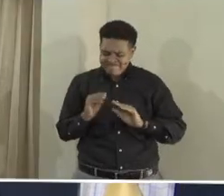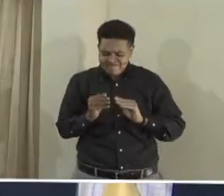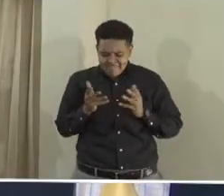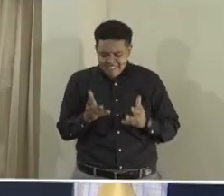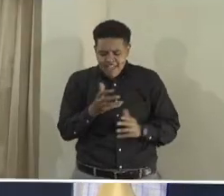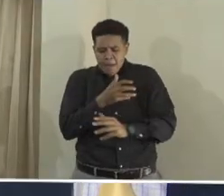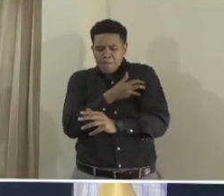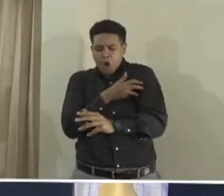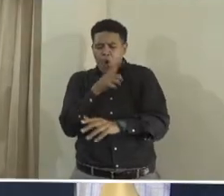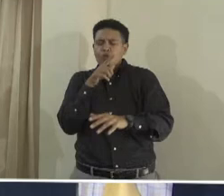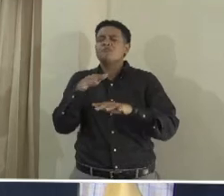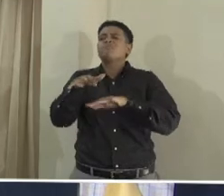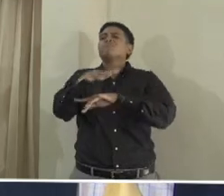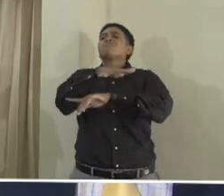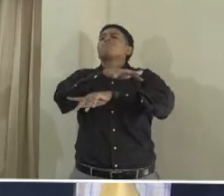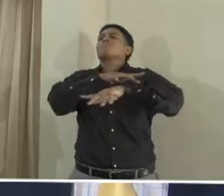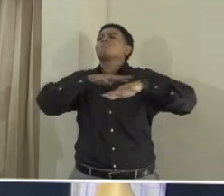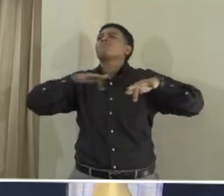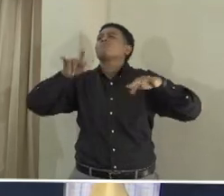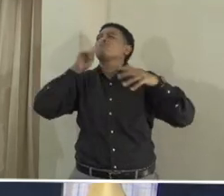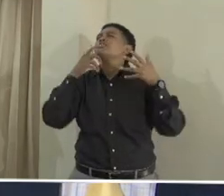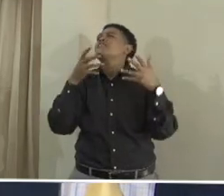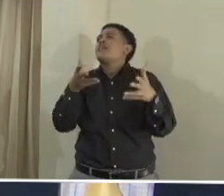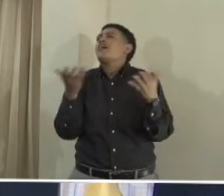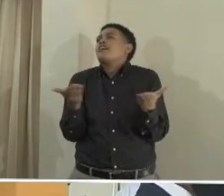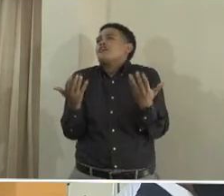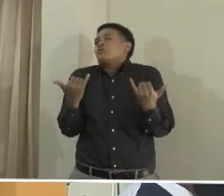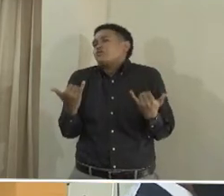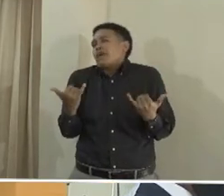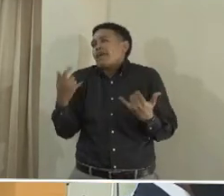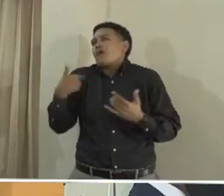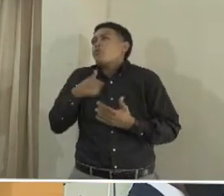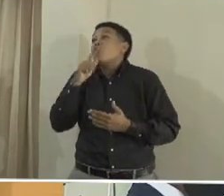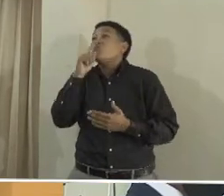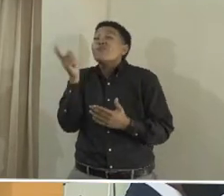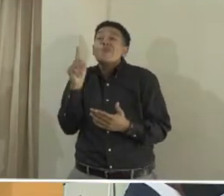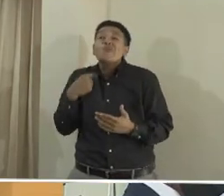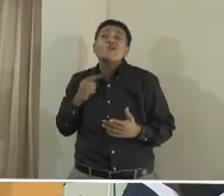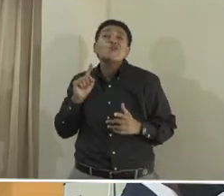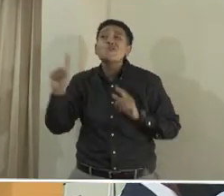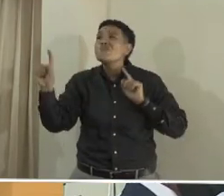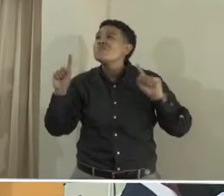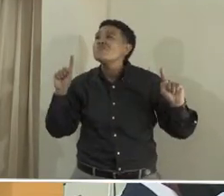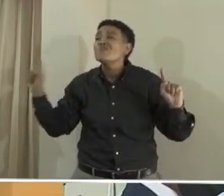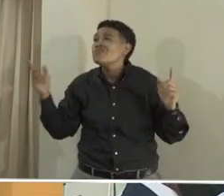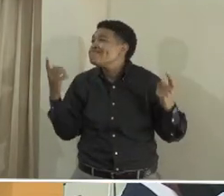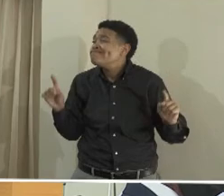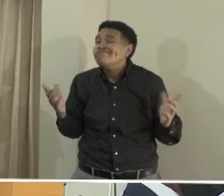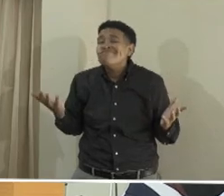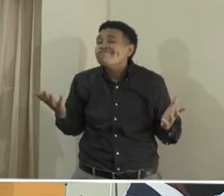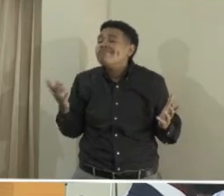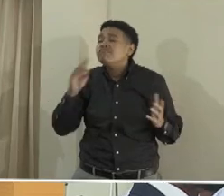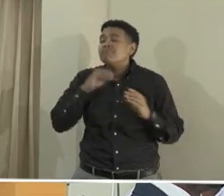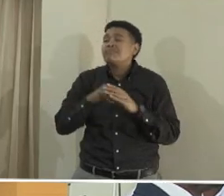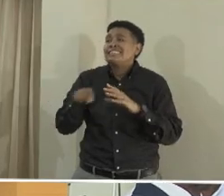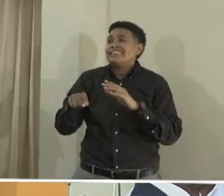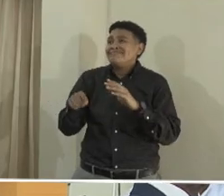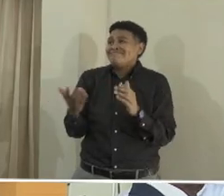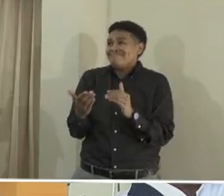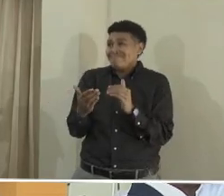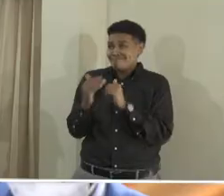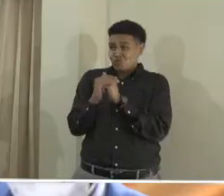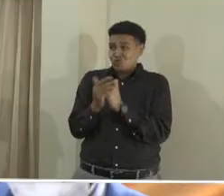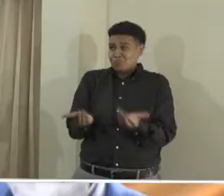will be among us and upon us this day. And wherever we are, Lord, in this